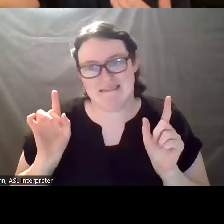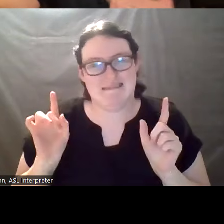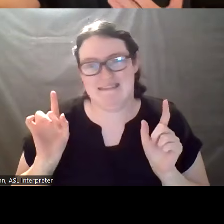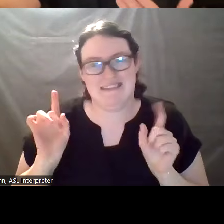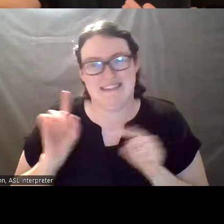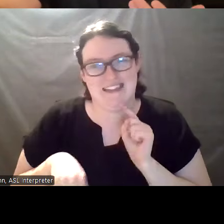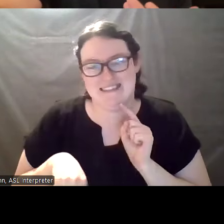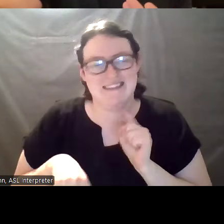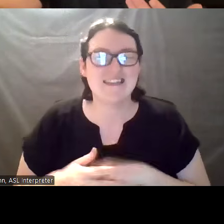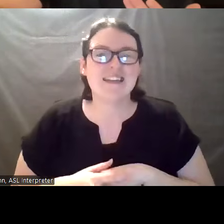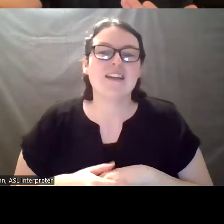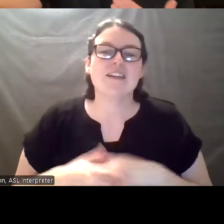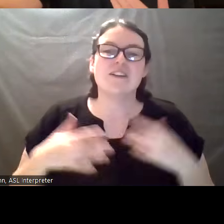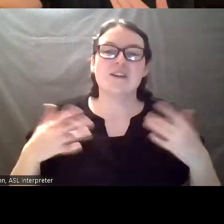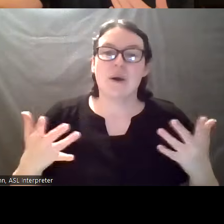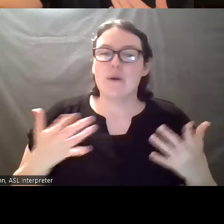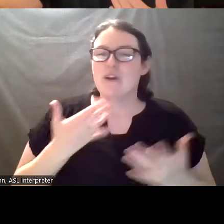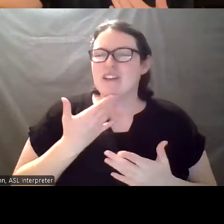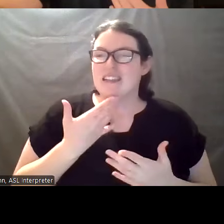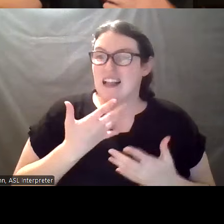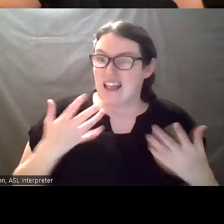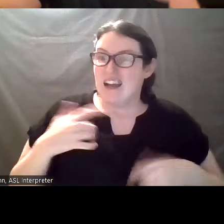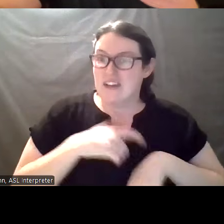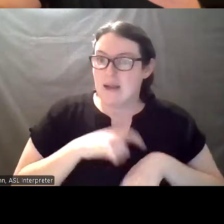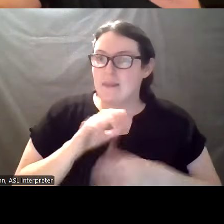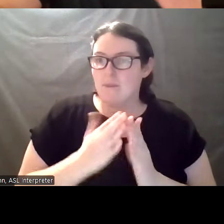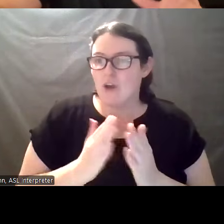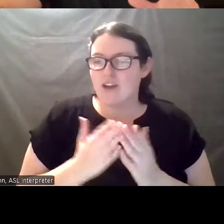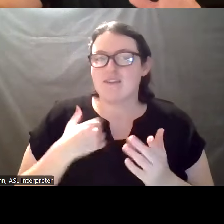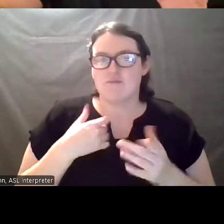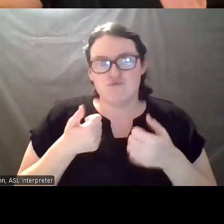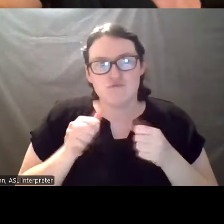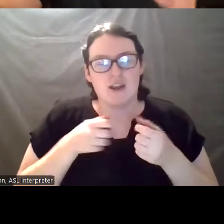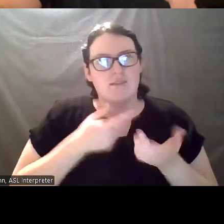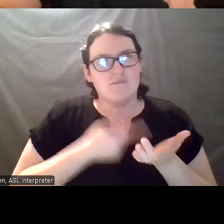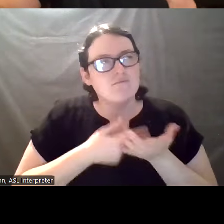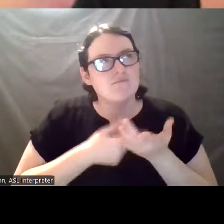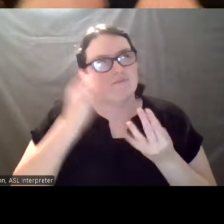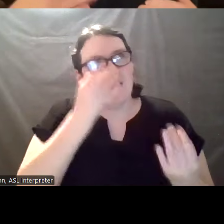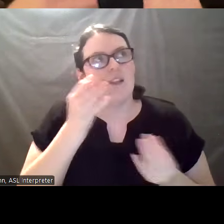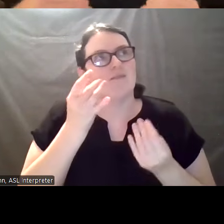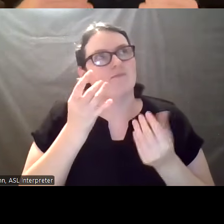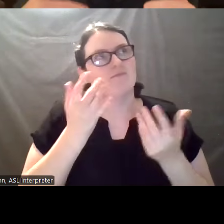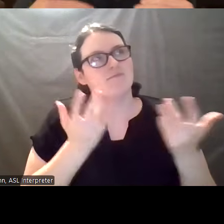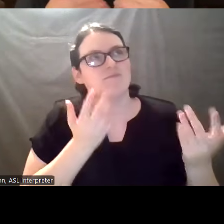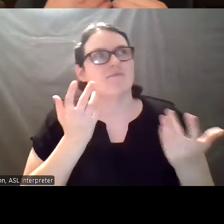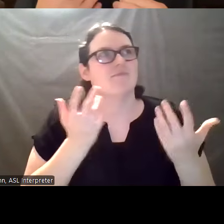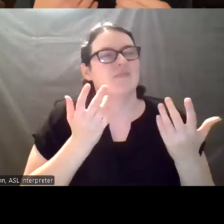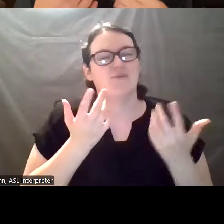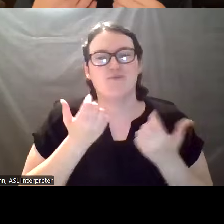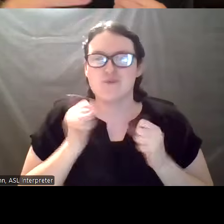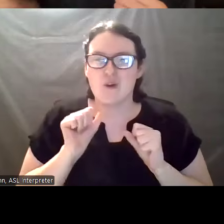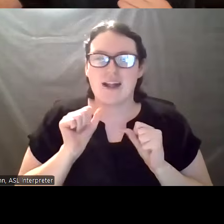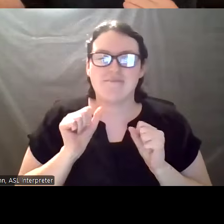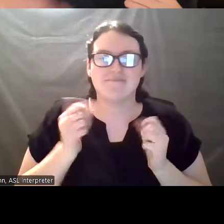And so I spend a good bit of time in the book trying to talk about what kind of text, how sort of temper our expectations about what we